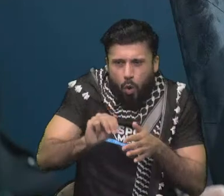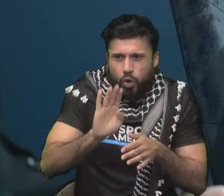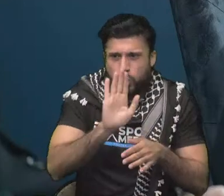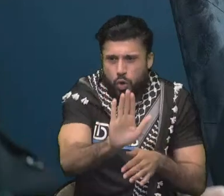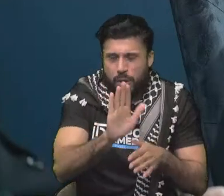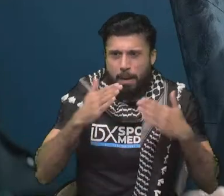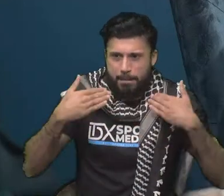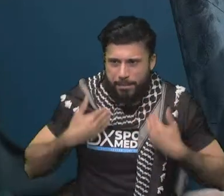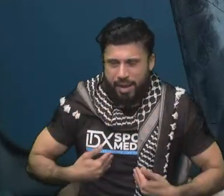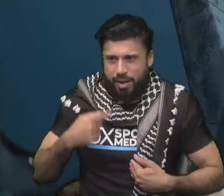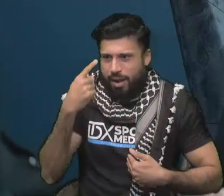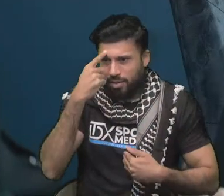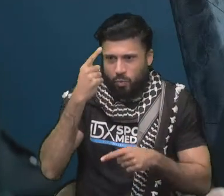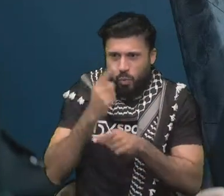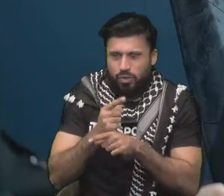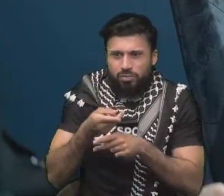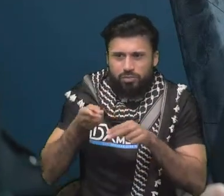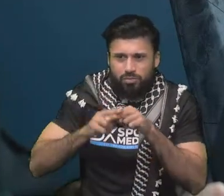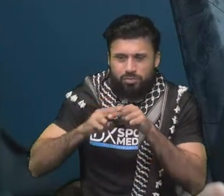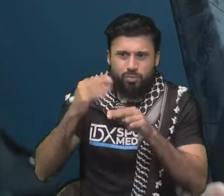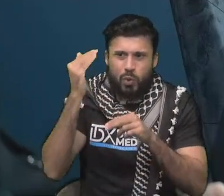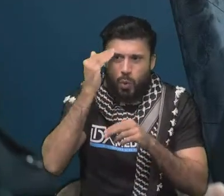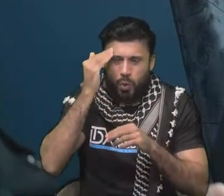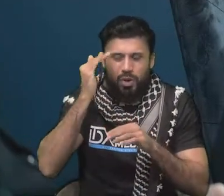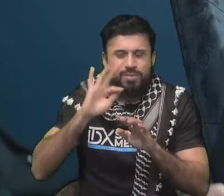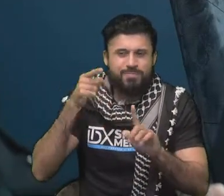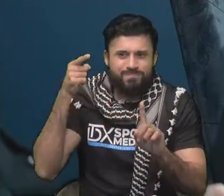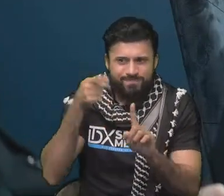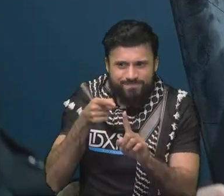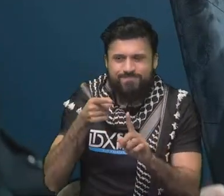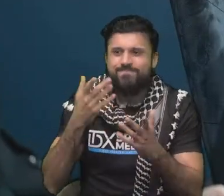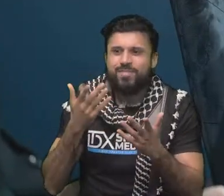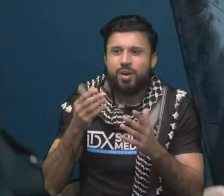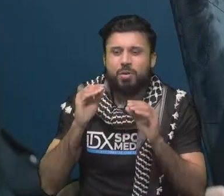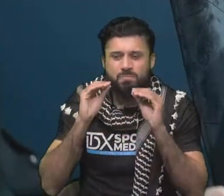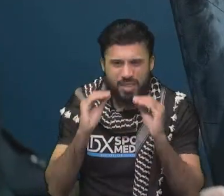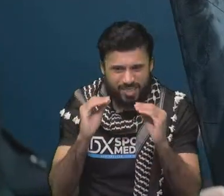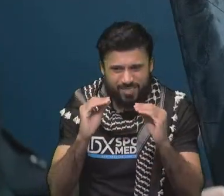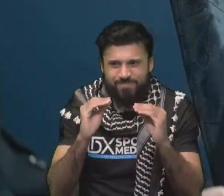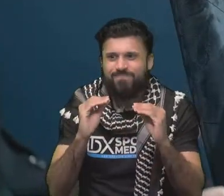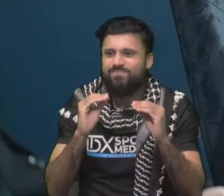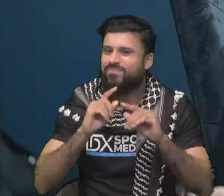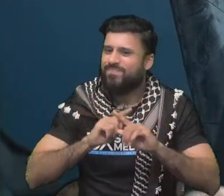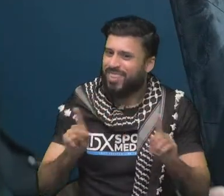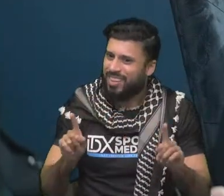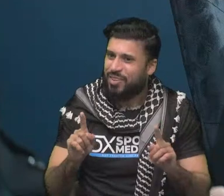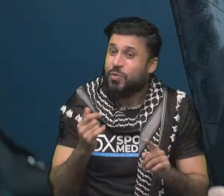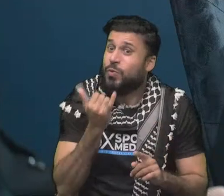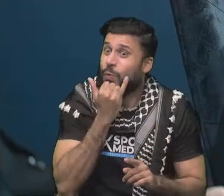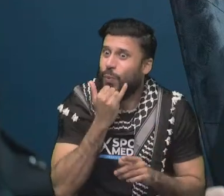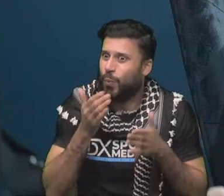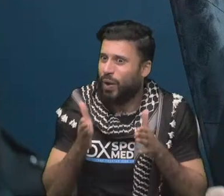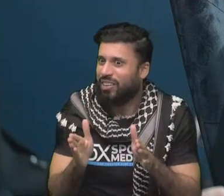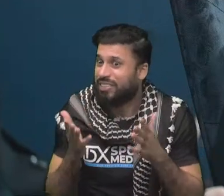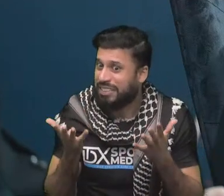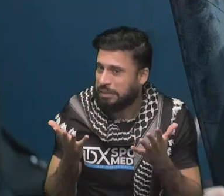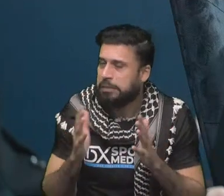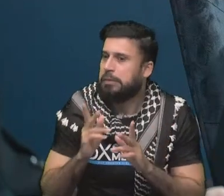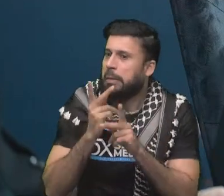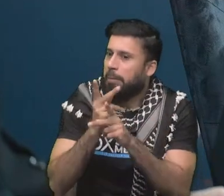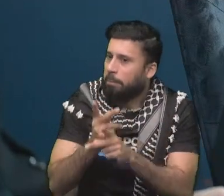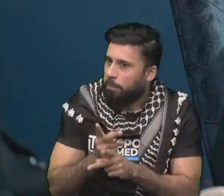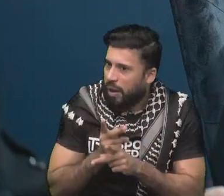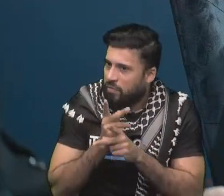sheikh and I ask his help, he's going to just do some recitation, blow into my face, alhamdulillah, I'm done, yani. How is that different